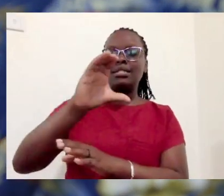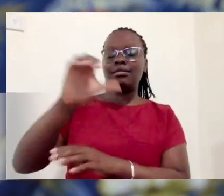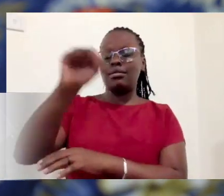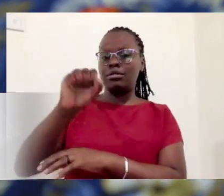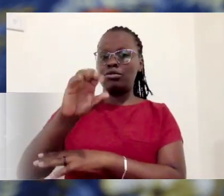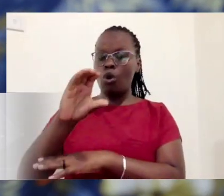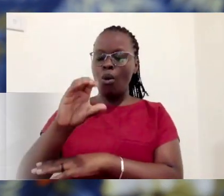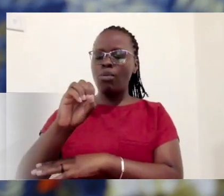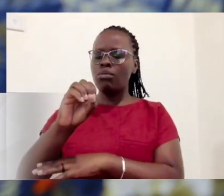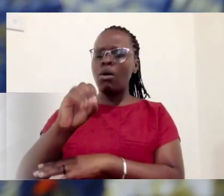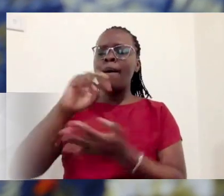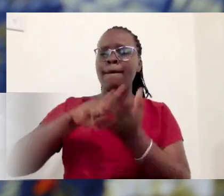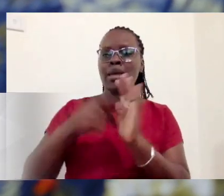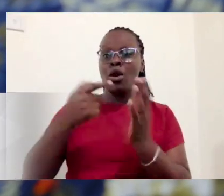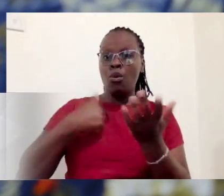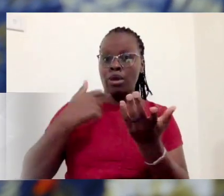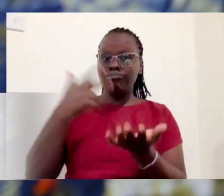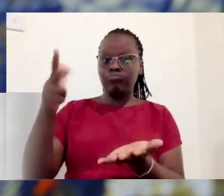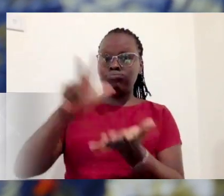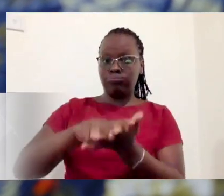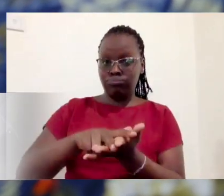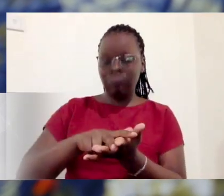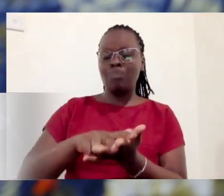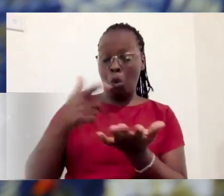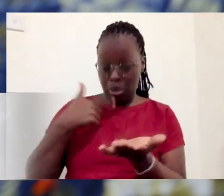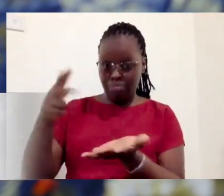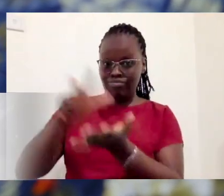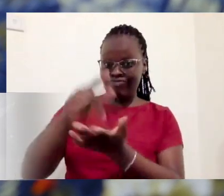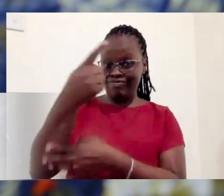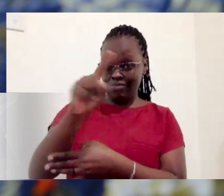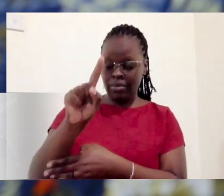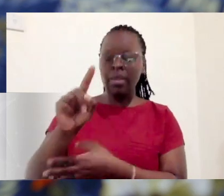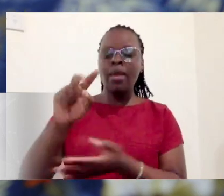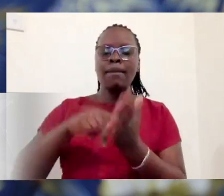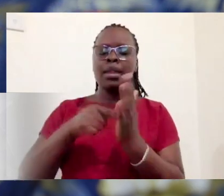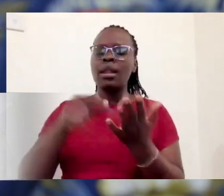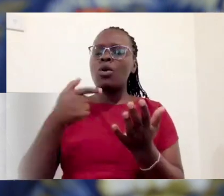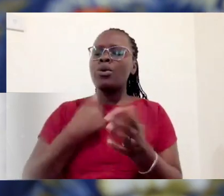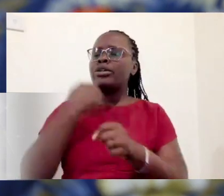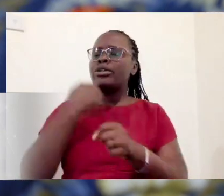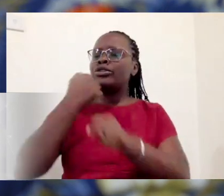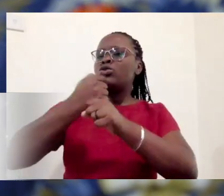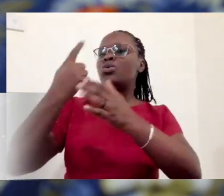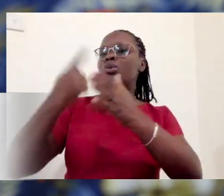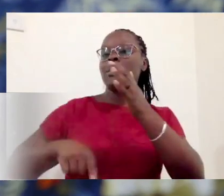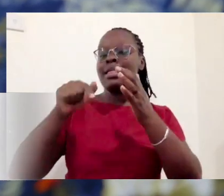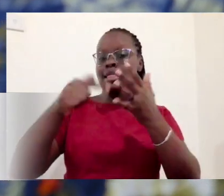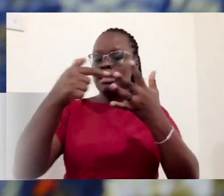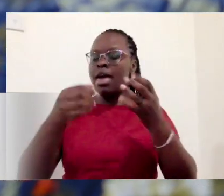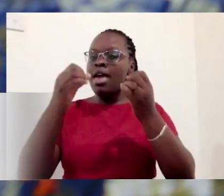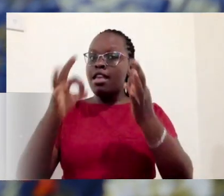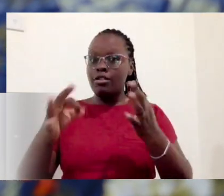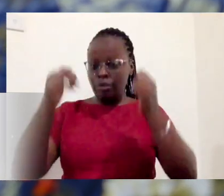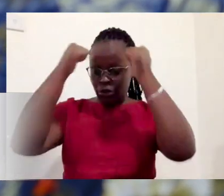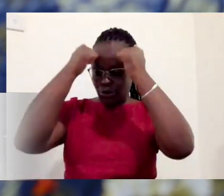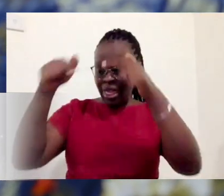the Cisco. We are a registered Cisco Networking Academy, and part and parcel of what we do is that